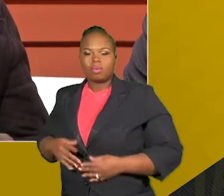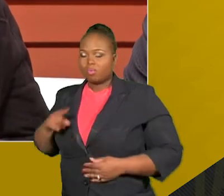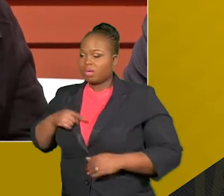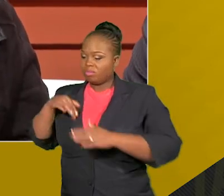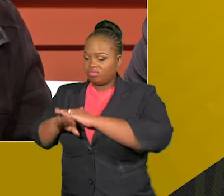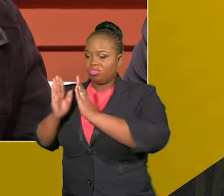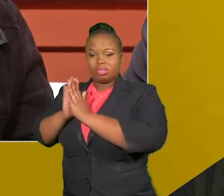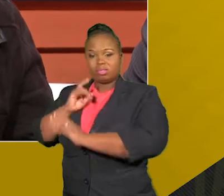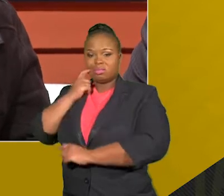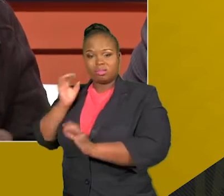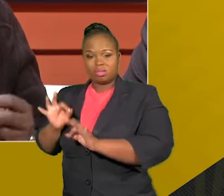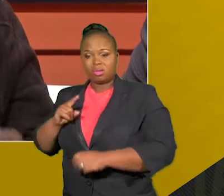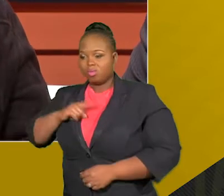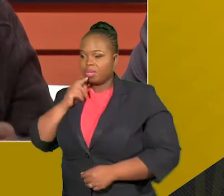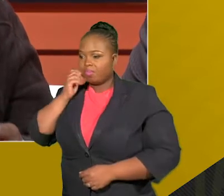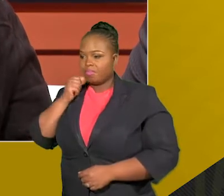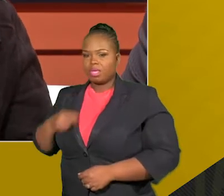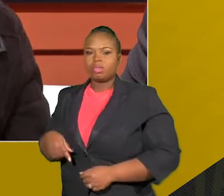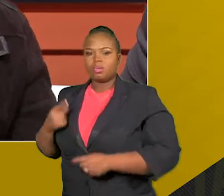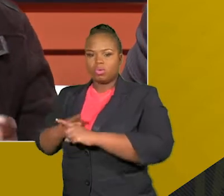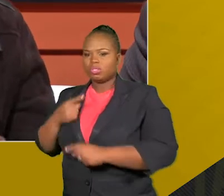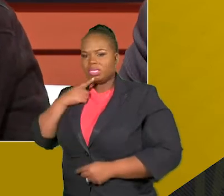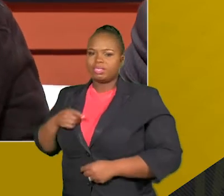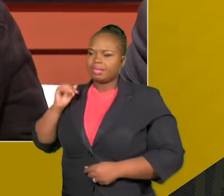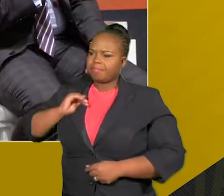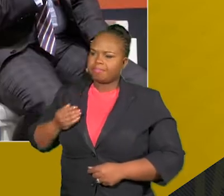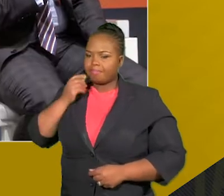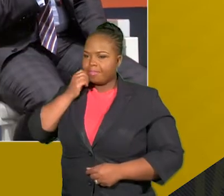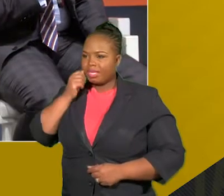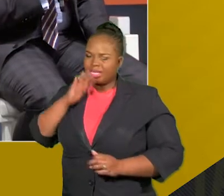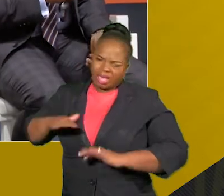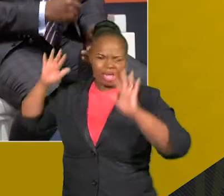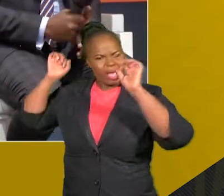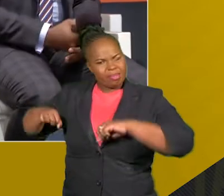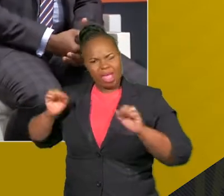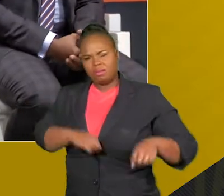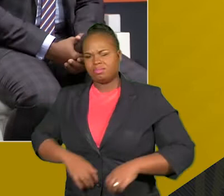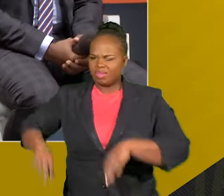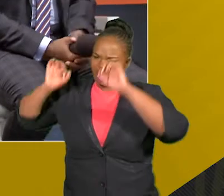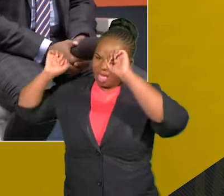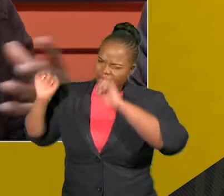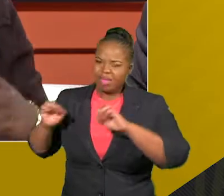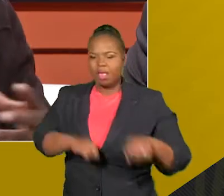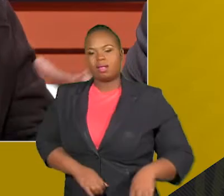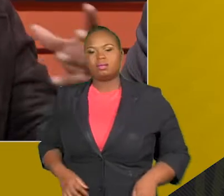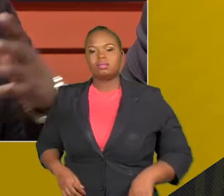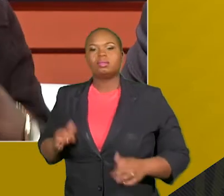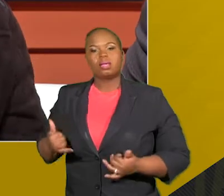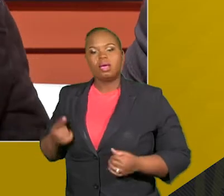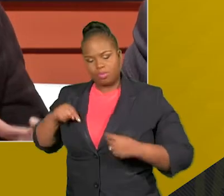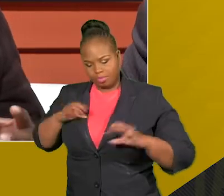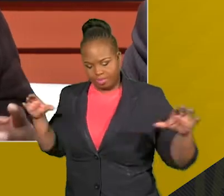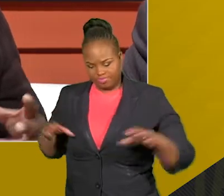easy. When you talk to men, Basadi ba jump, amen. When you hit men, amen. Then let's come to the